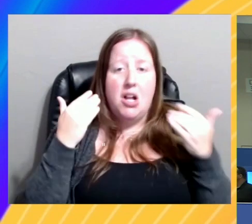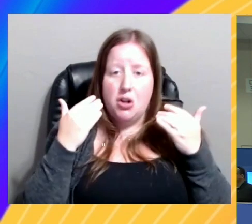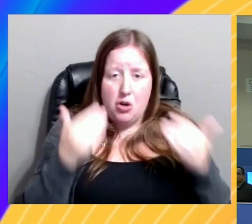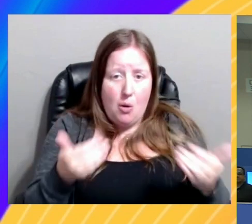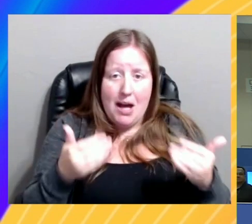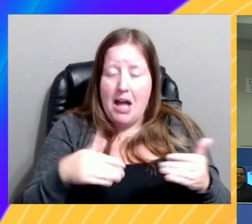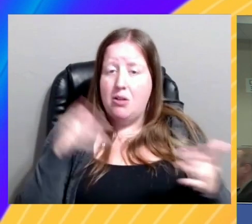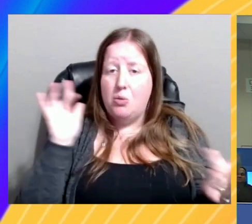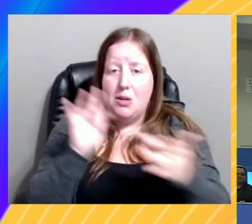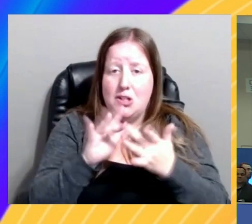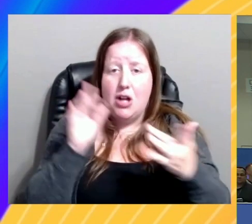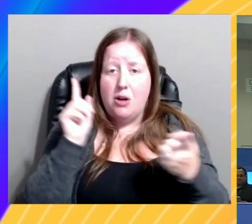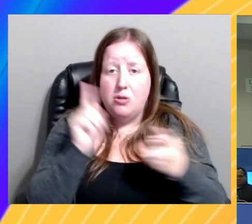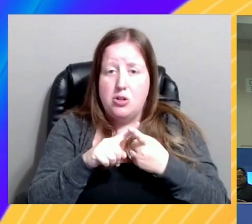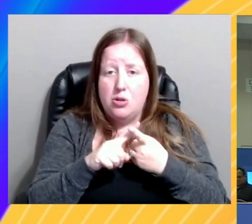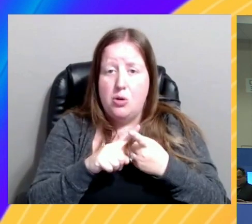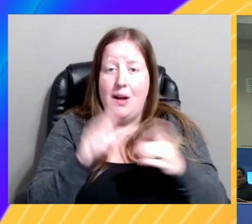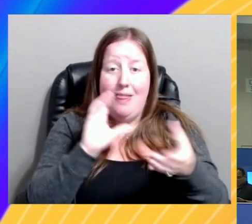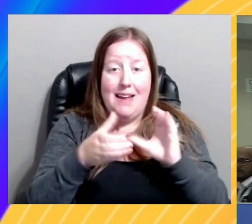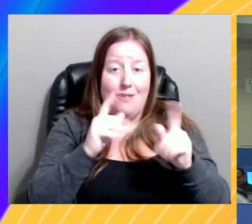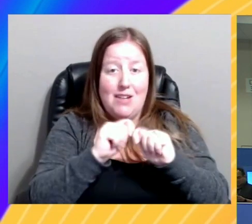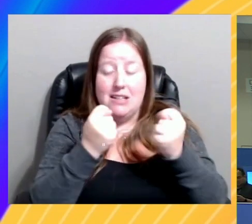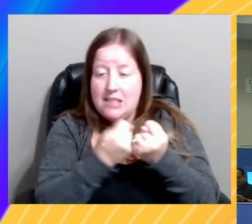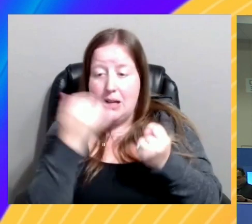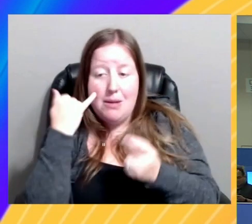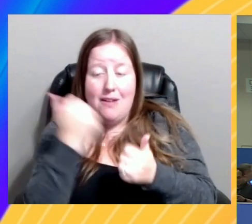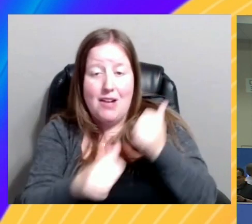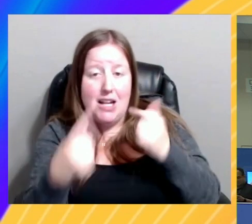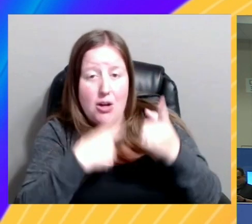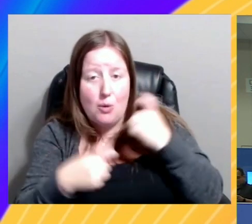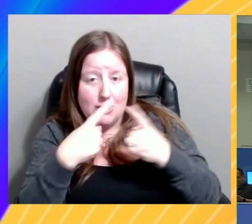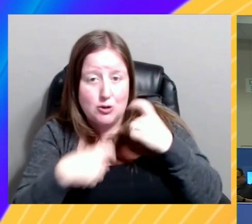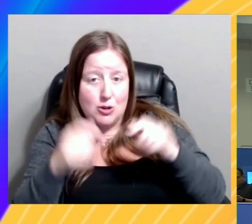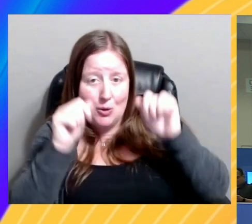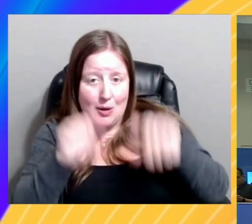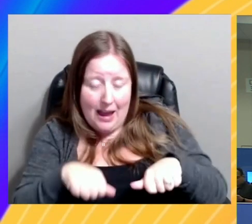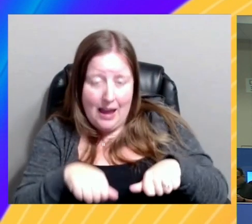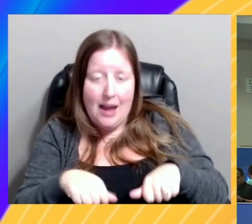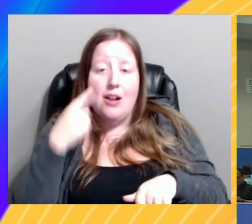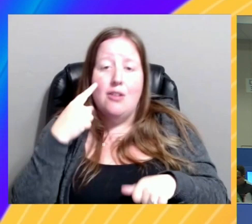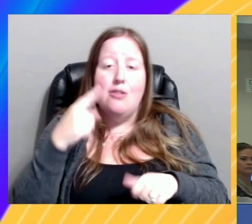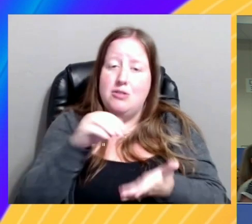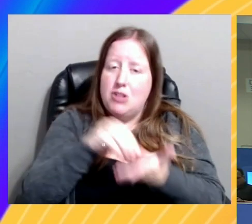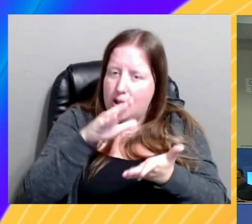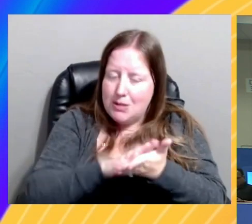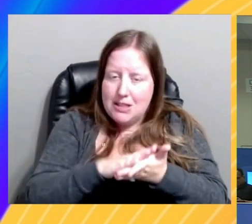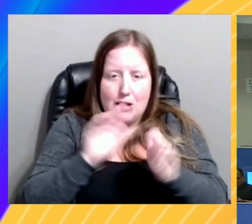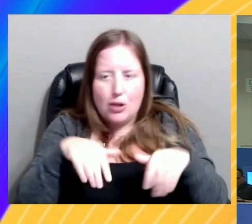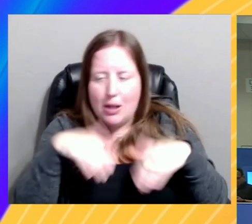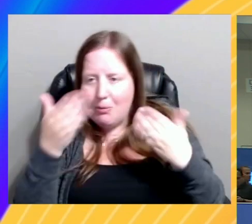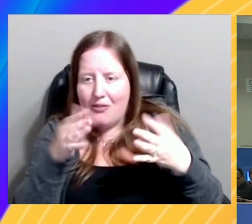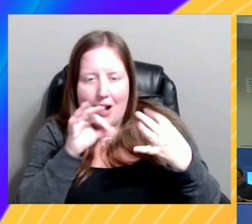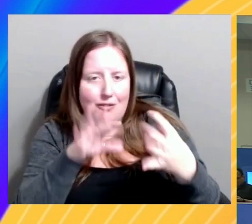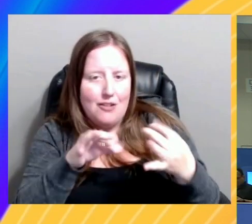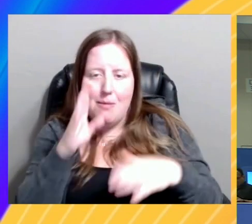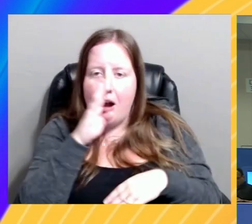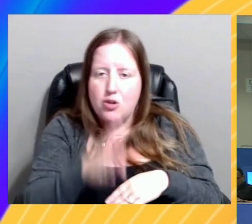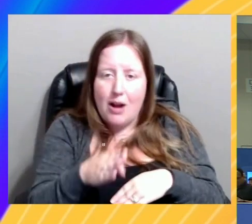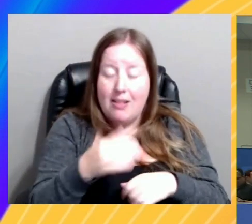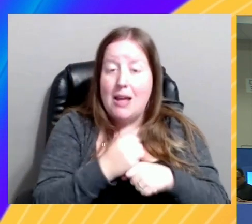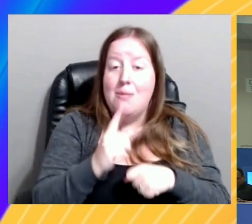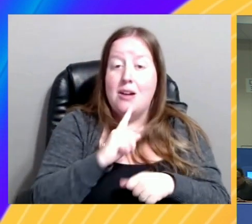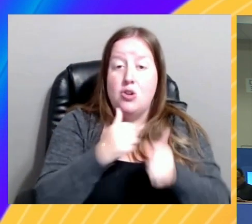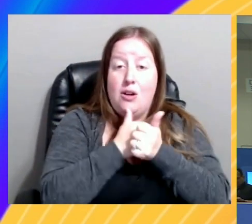out to the config team if you have any questions. You can do that through most of our documentation. You can provide feedback there directly. Make sure to follow us